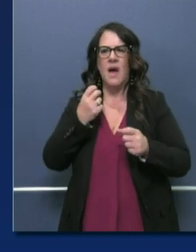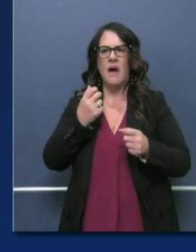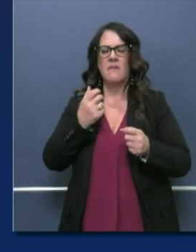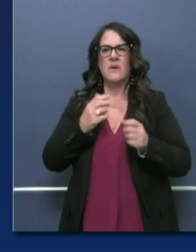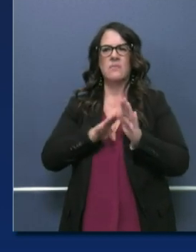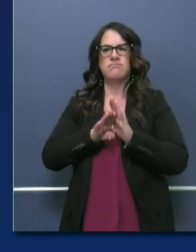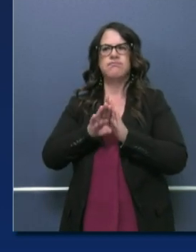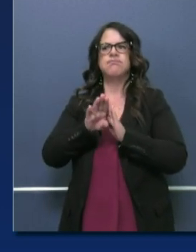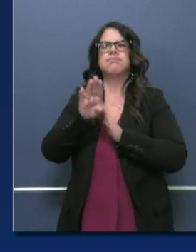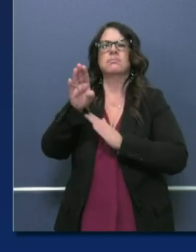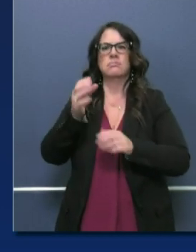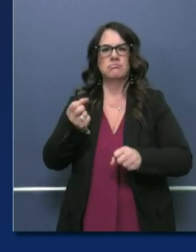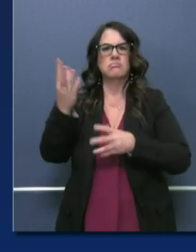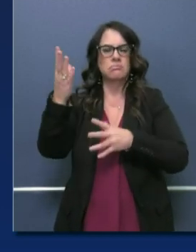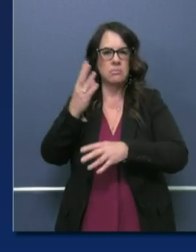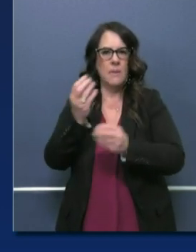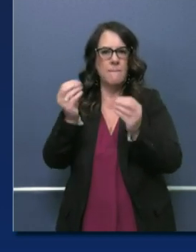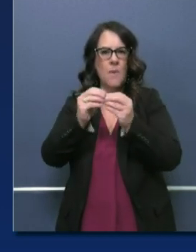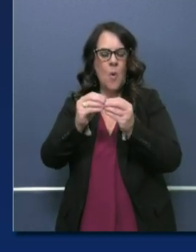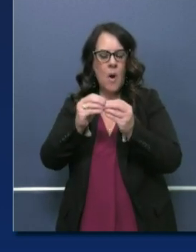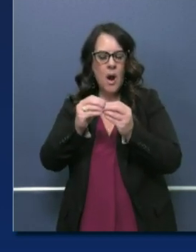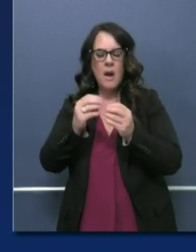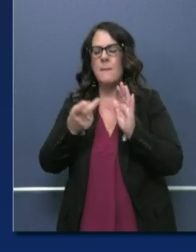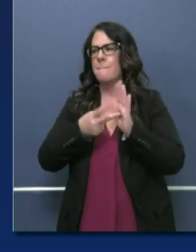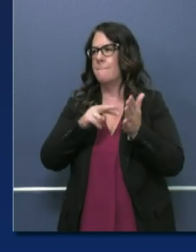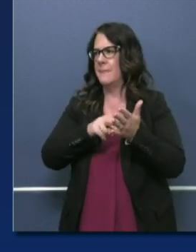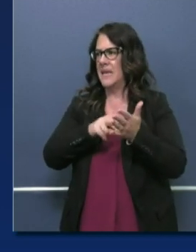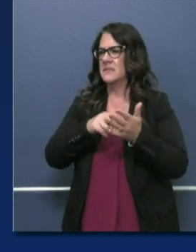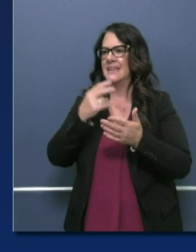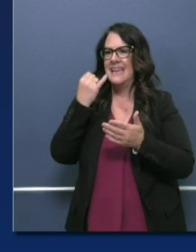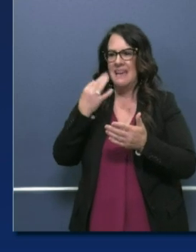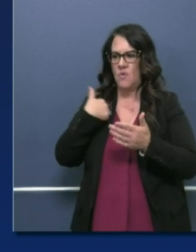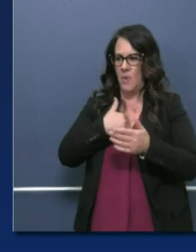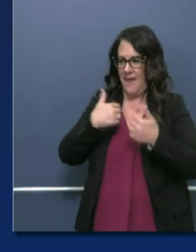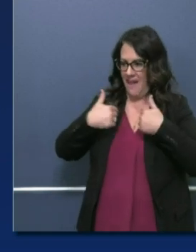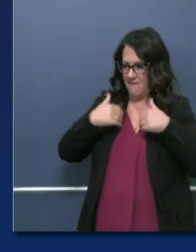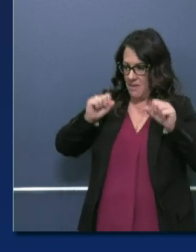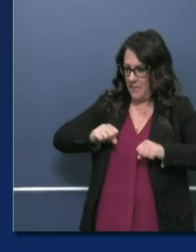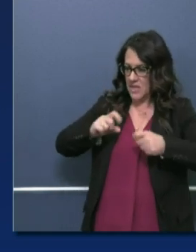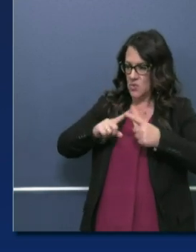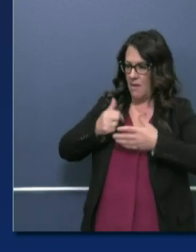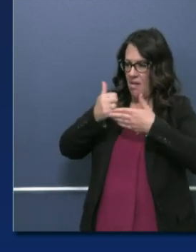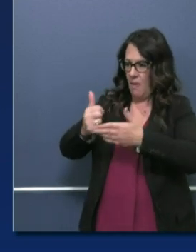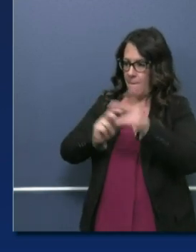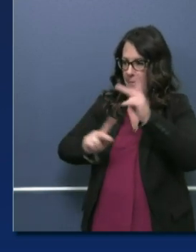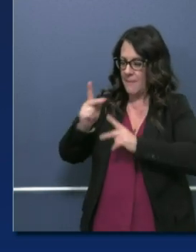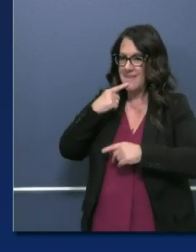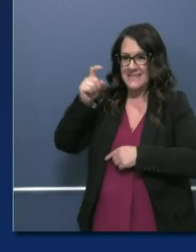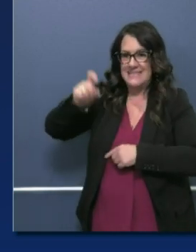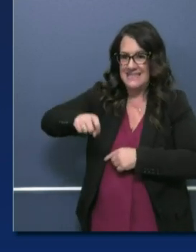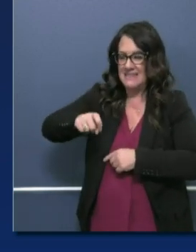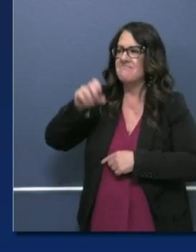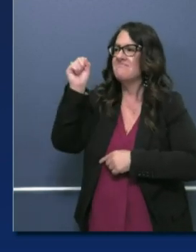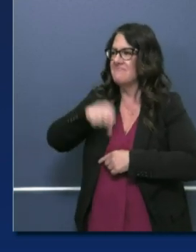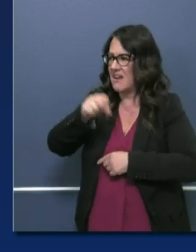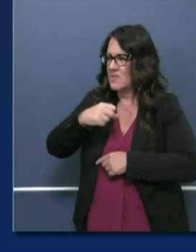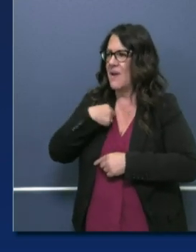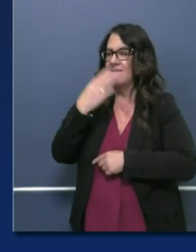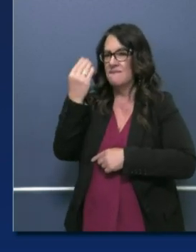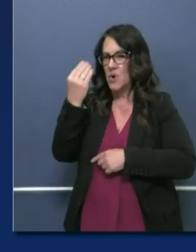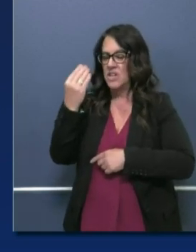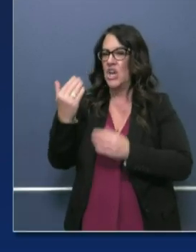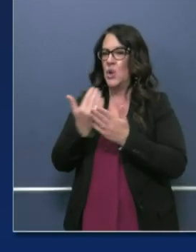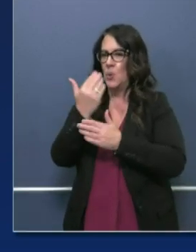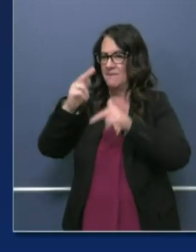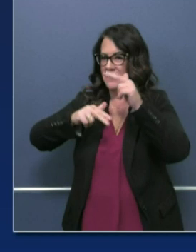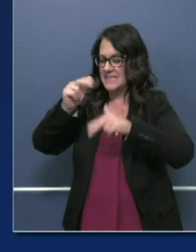of over 2,072 additional beds that are ready to accept patients if we need to use that space. We also have 10,000